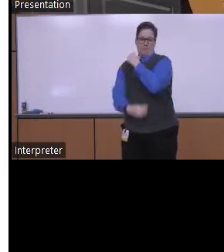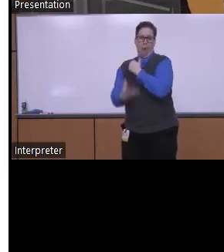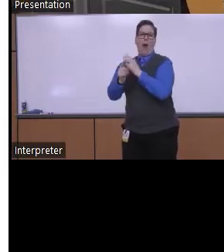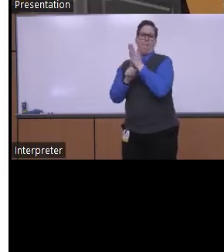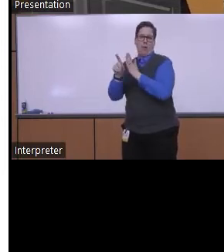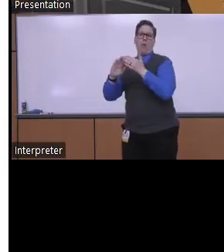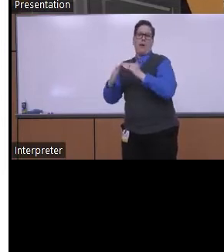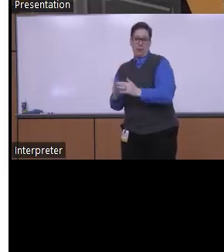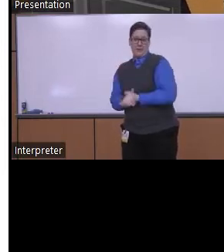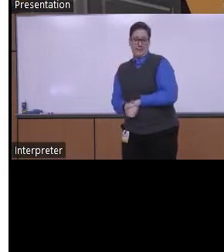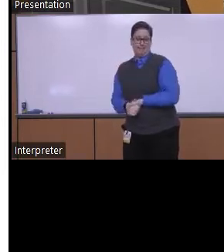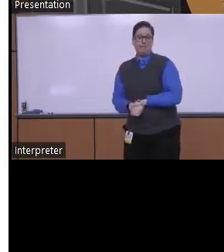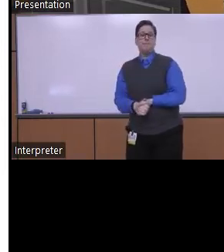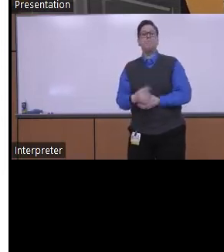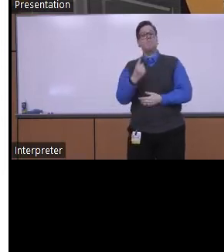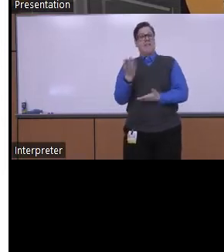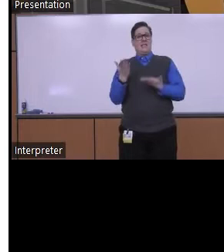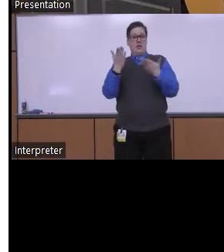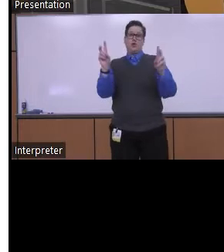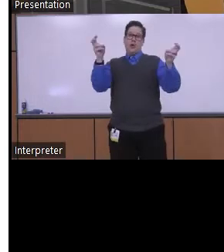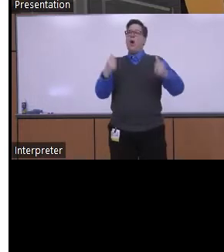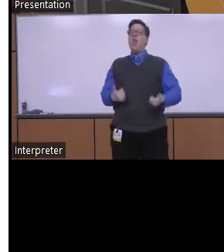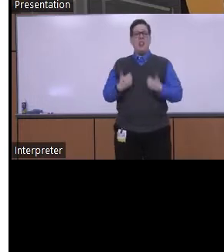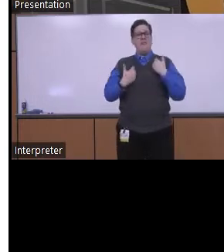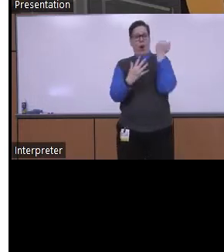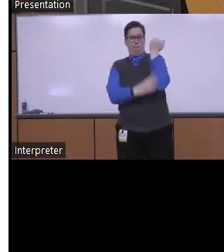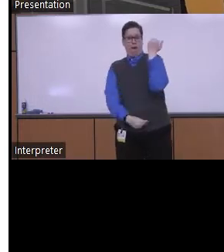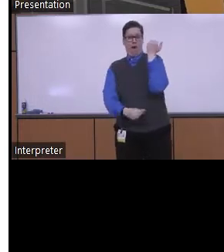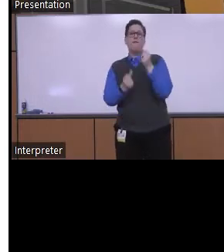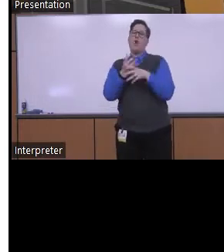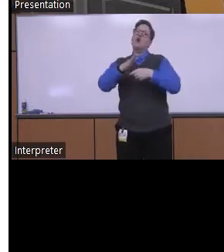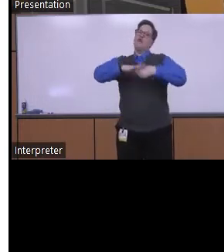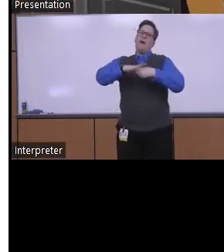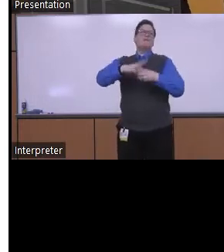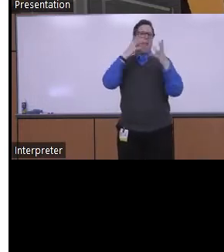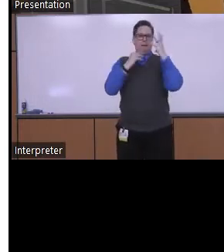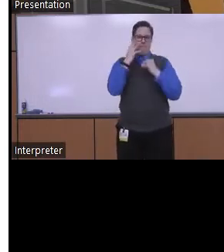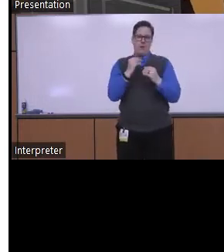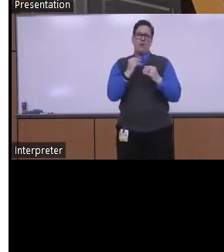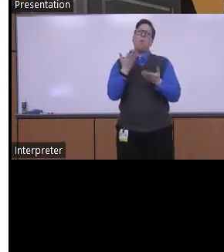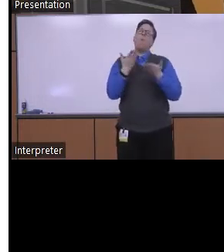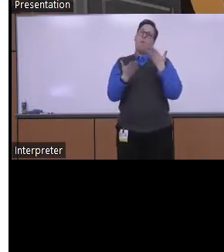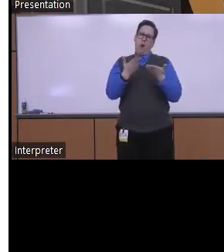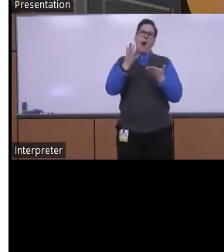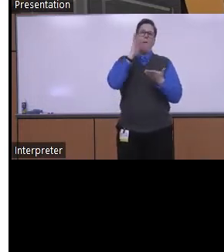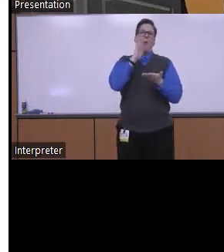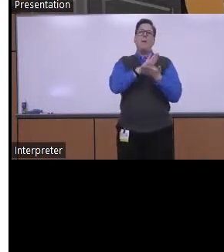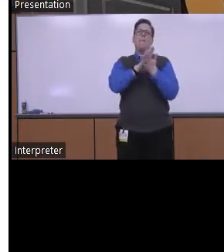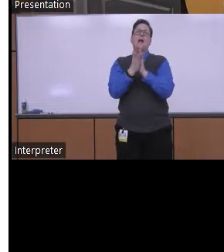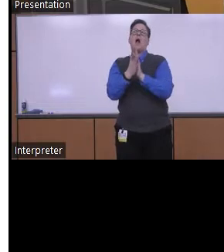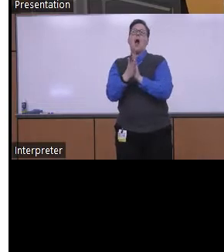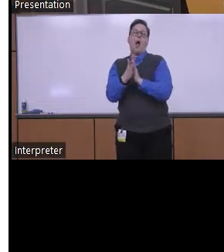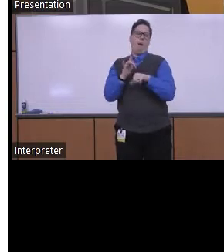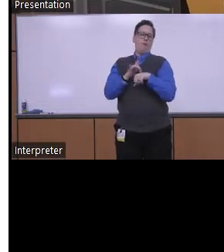minority communities. He suggested that, I'm going to quote, life in poverty generates stressful experiences which are likely to become